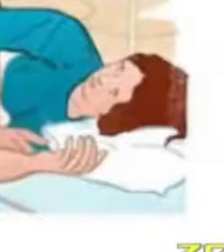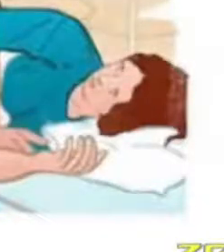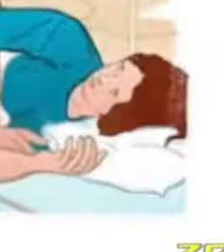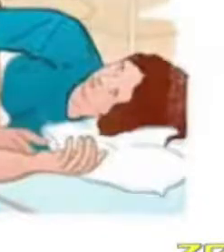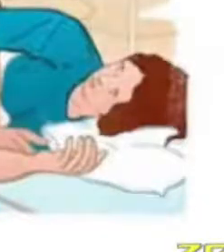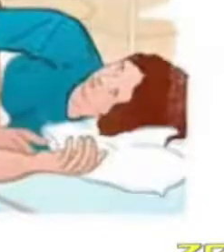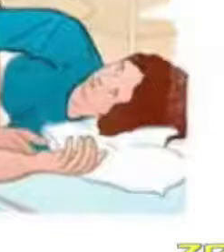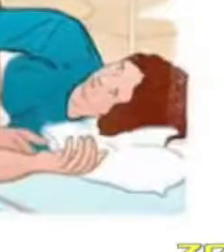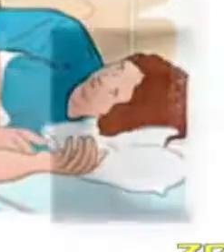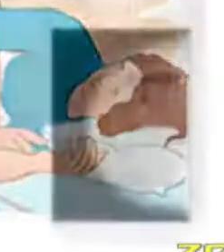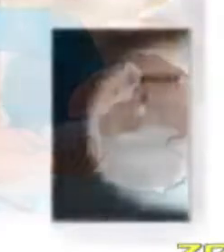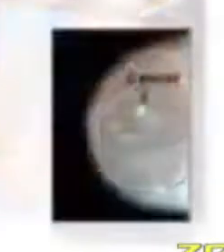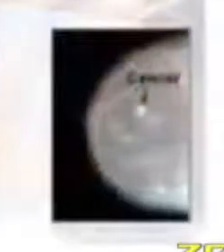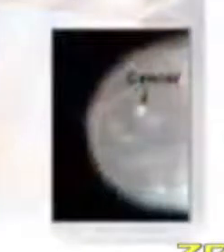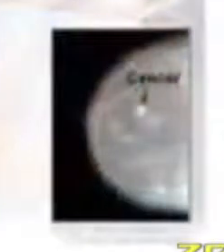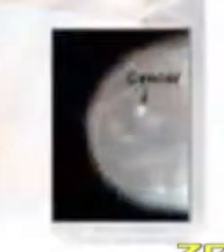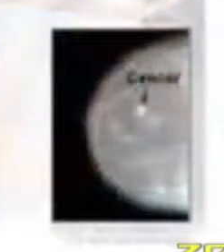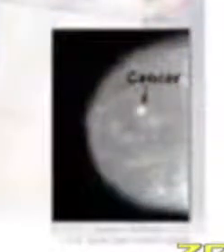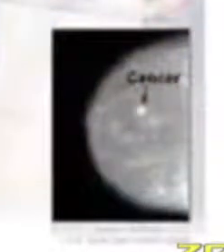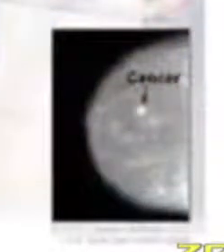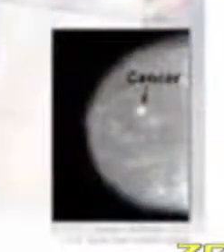2021.